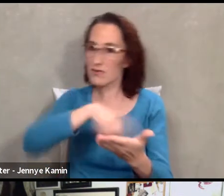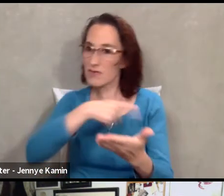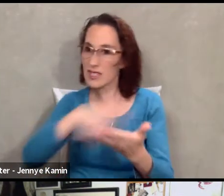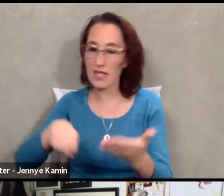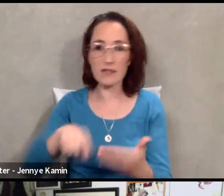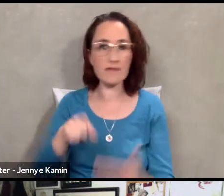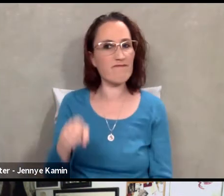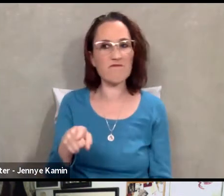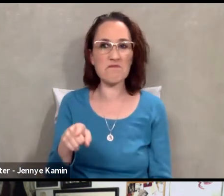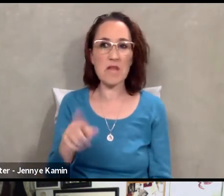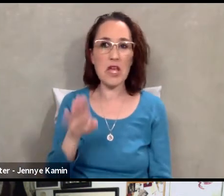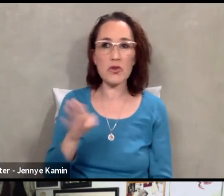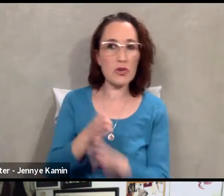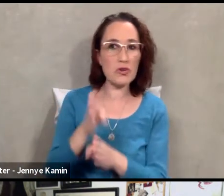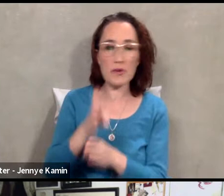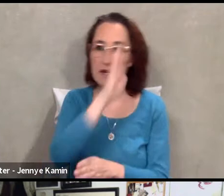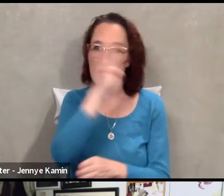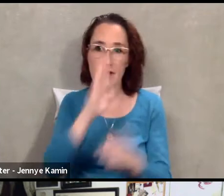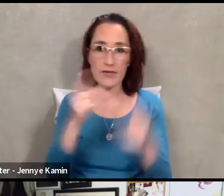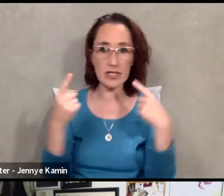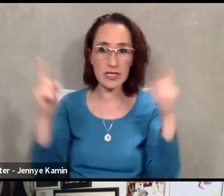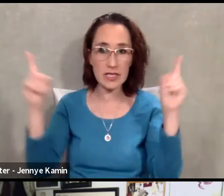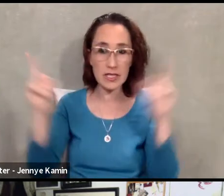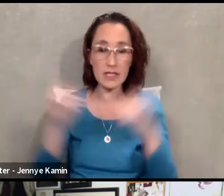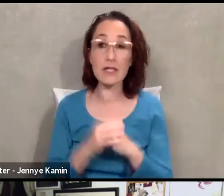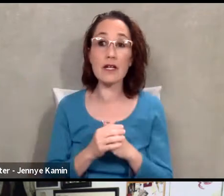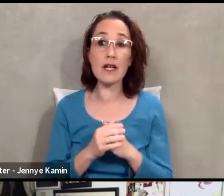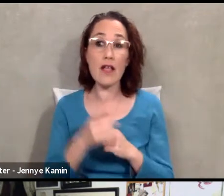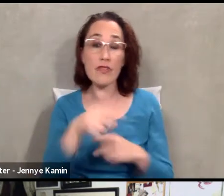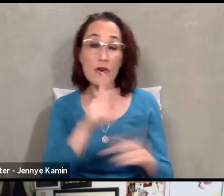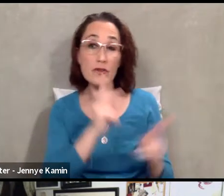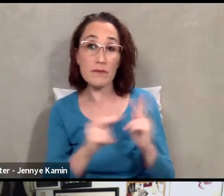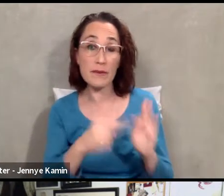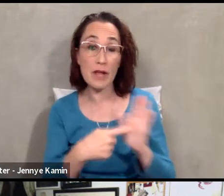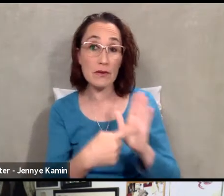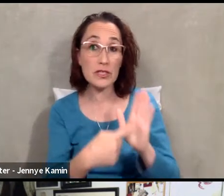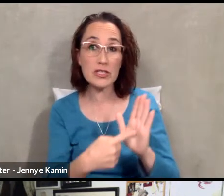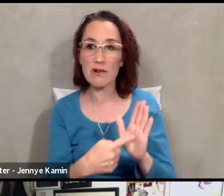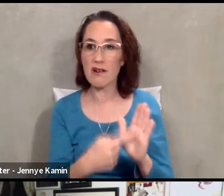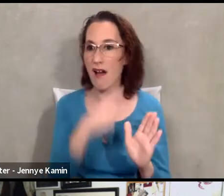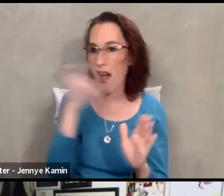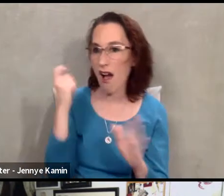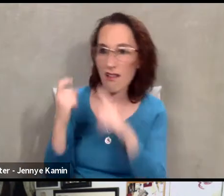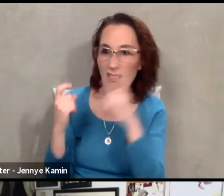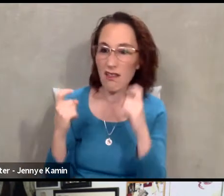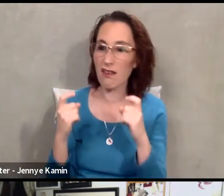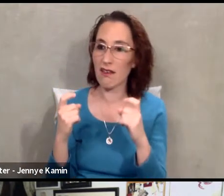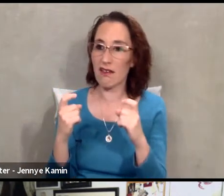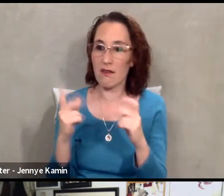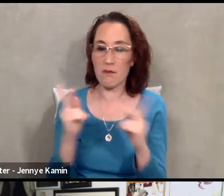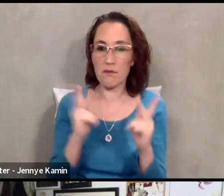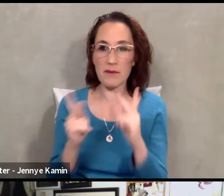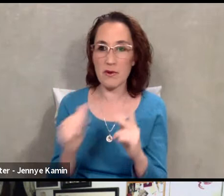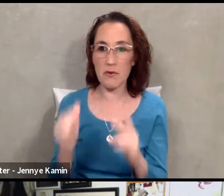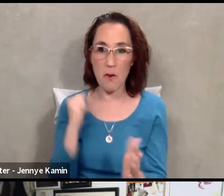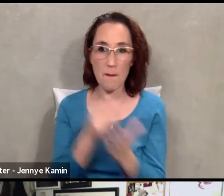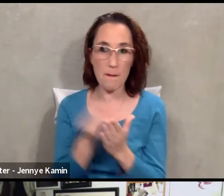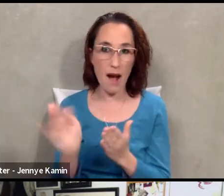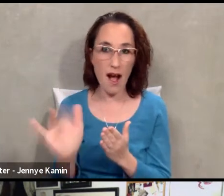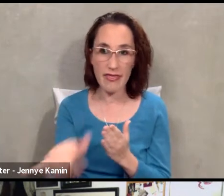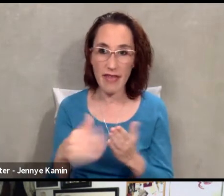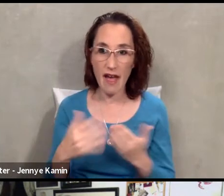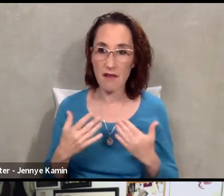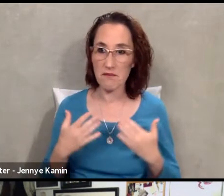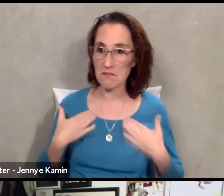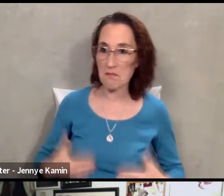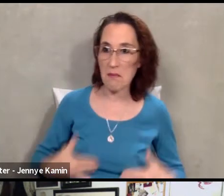career, that the people I wanted to depict were ugly, no one would ever buy the work. And I became